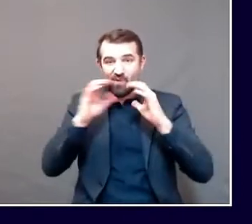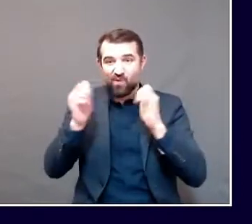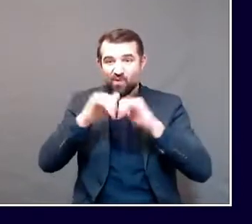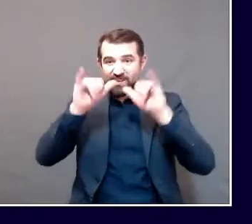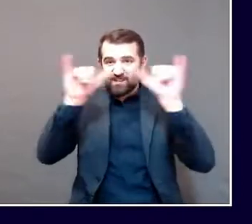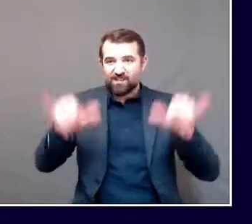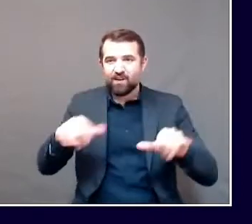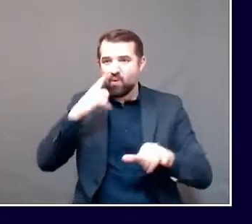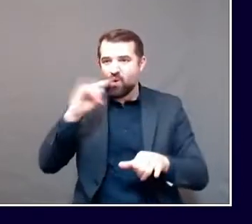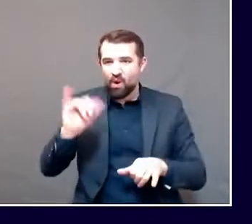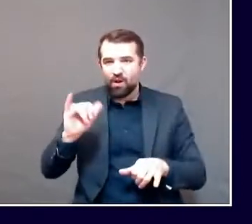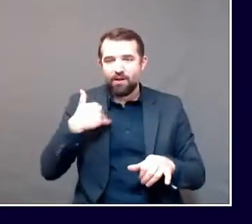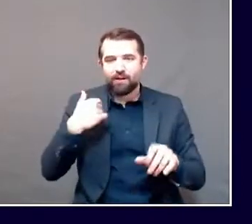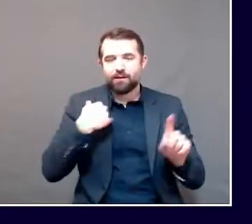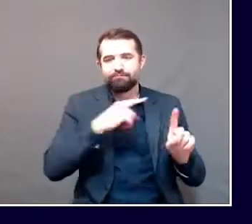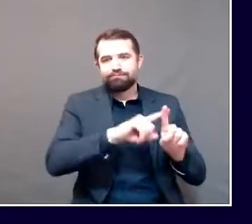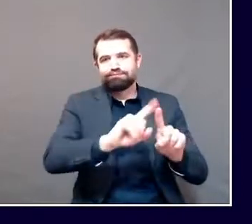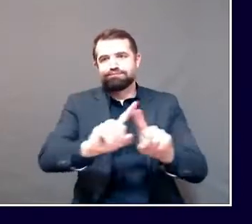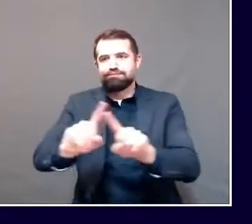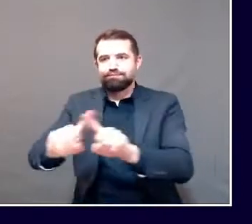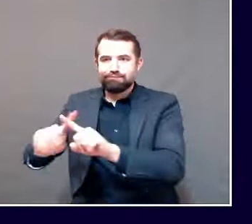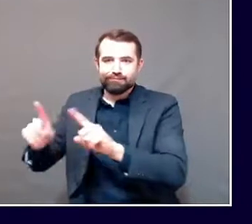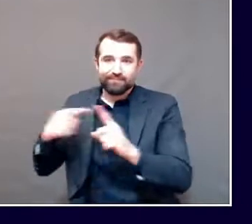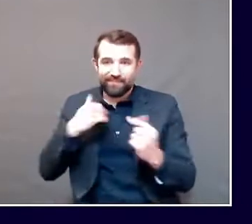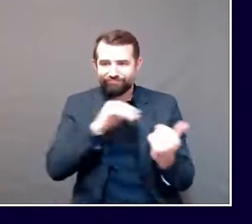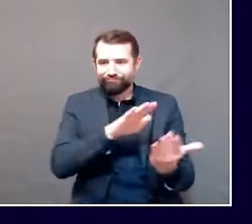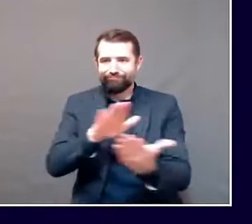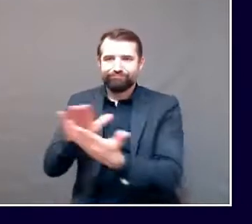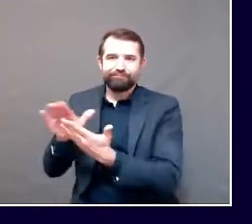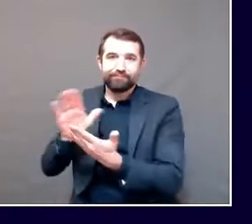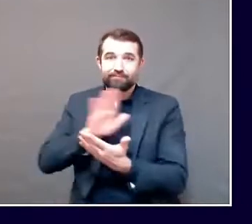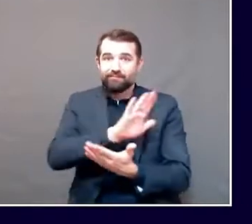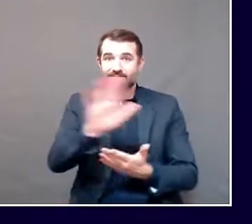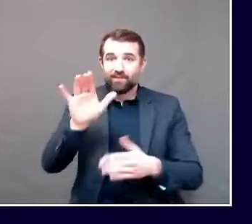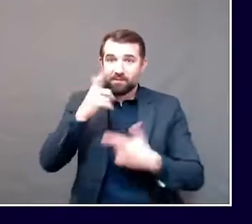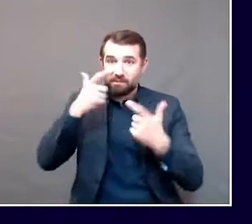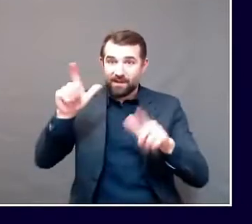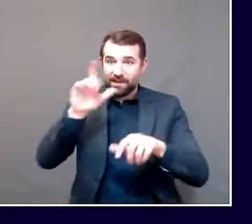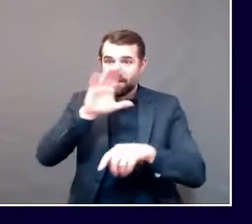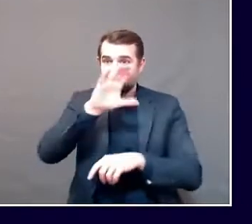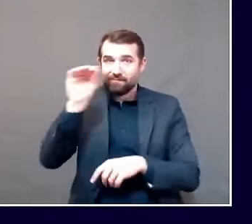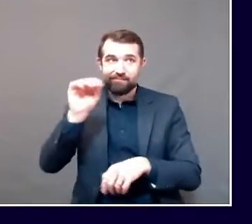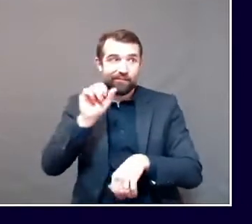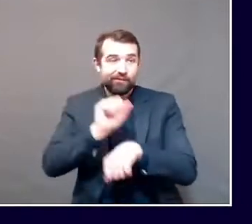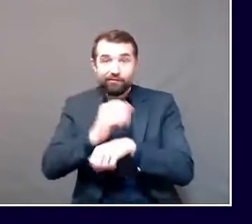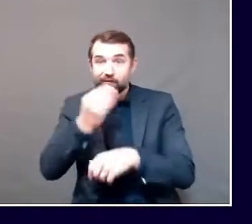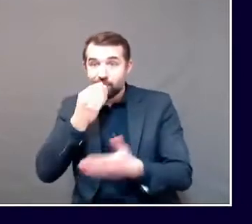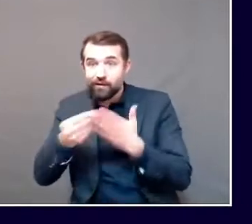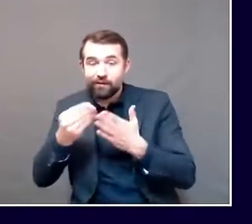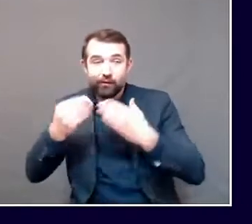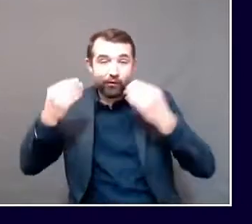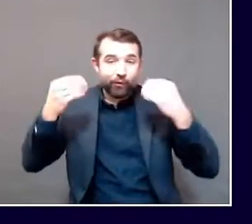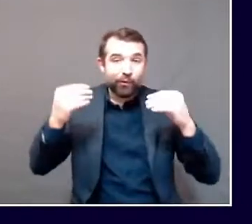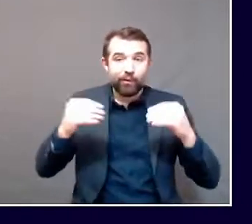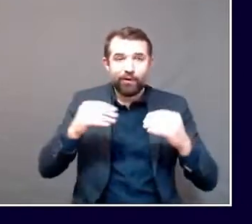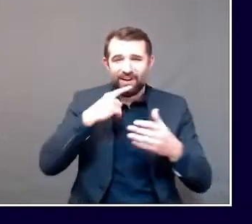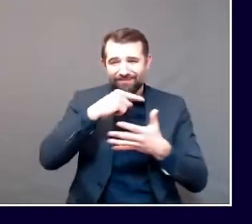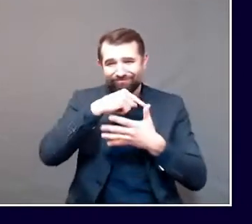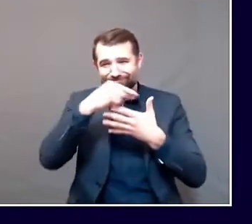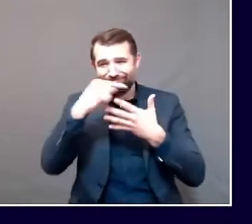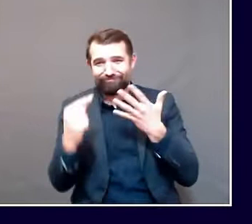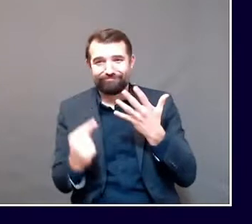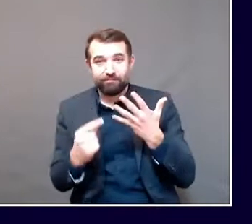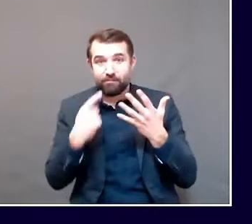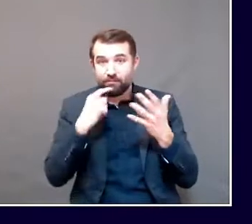a large corporation or a large employer, a large grocery chain, for example, it may be through the grocery chain that you find out when